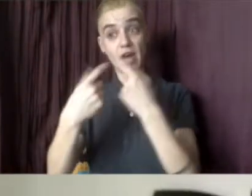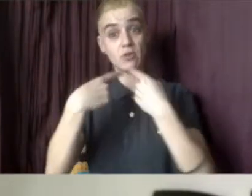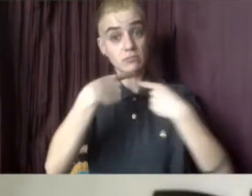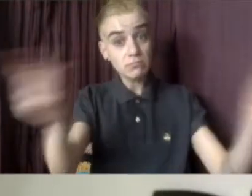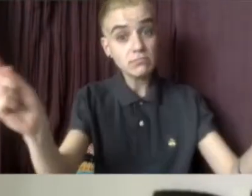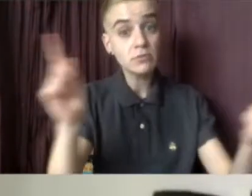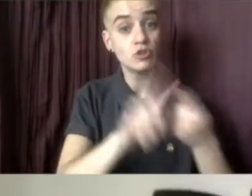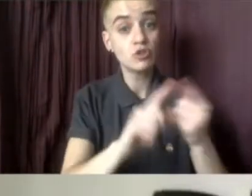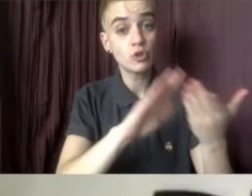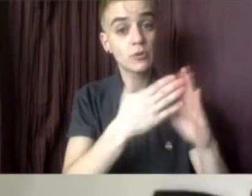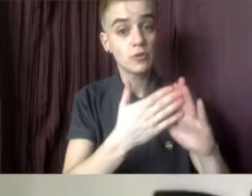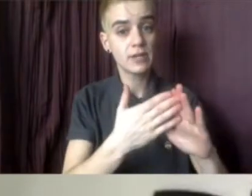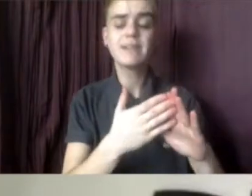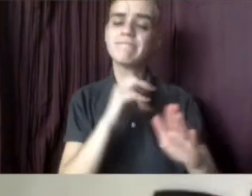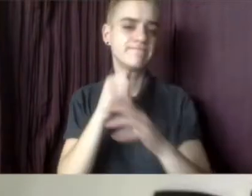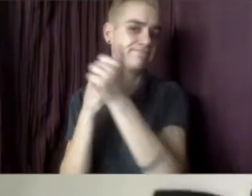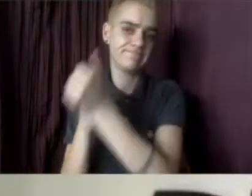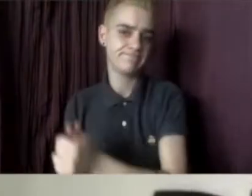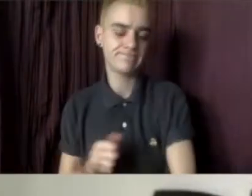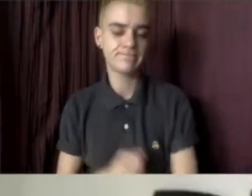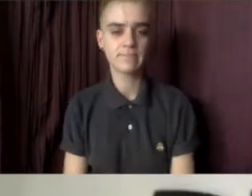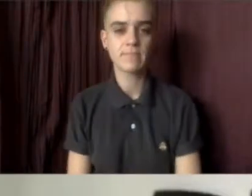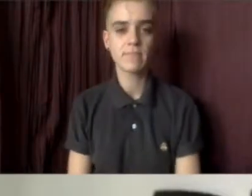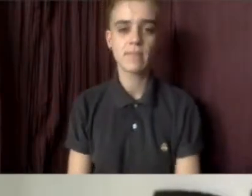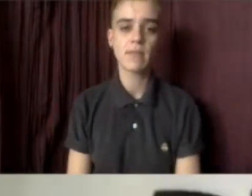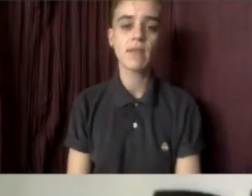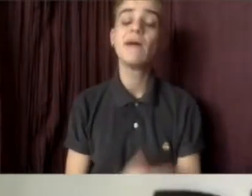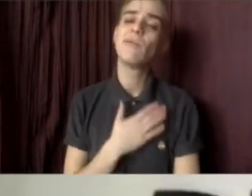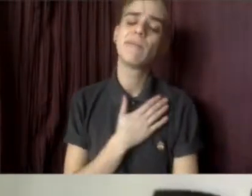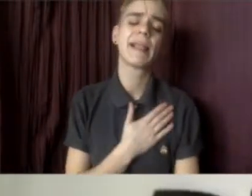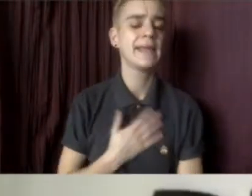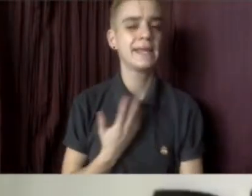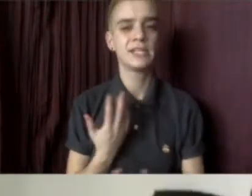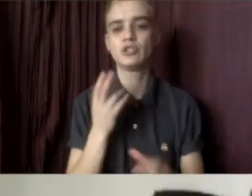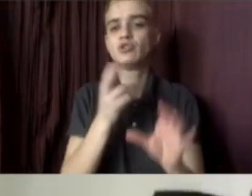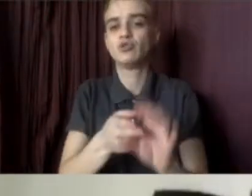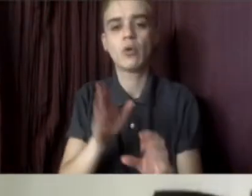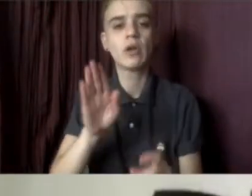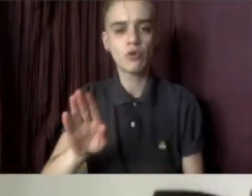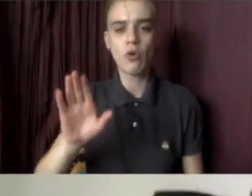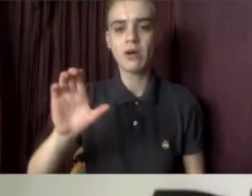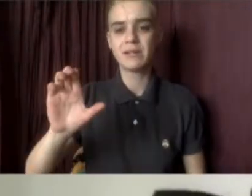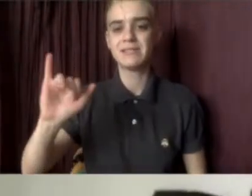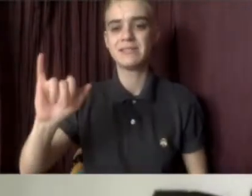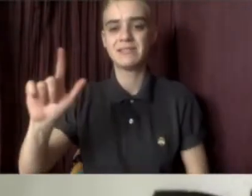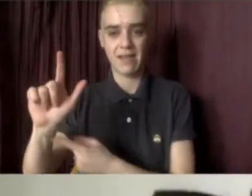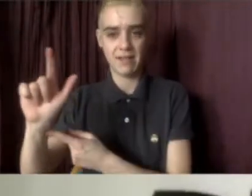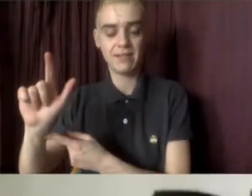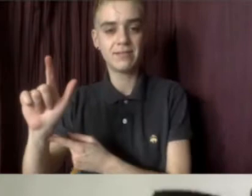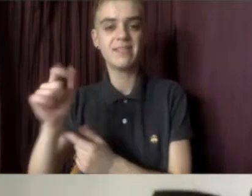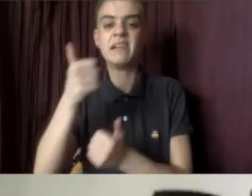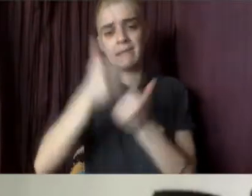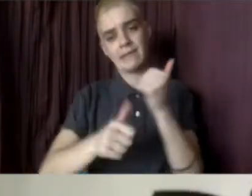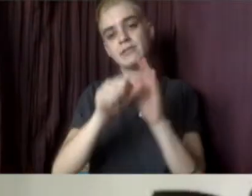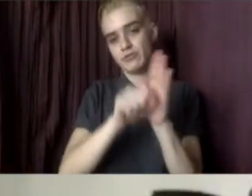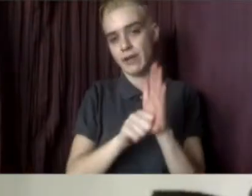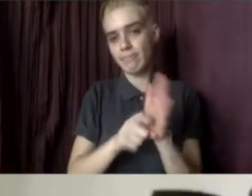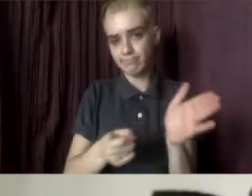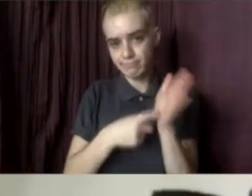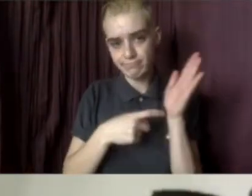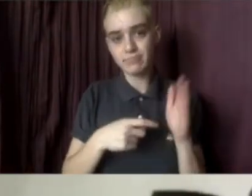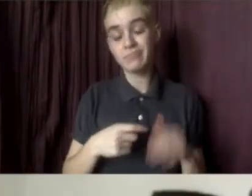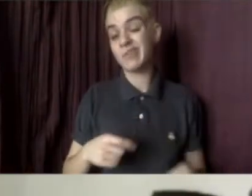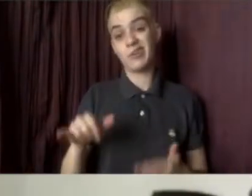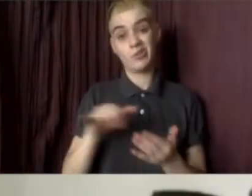there. And the CILs really will do this work and help out. They will come and test. They will say, okay, let's see where you're going to